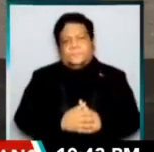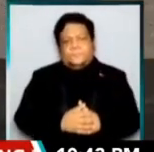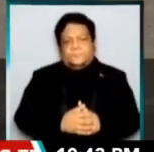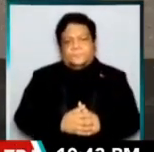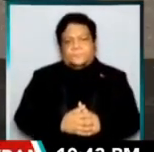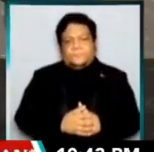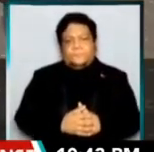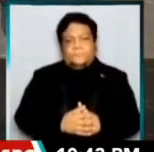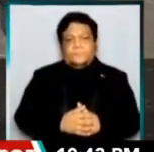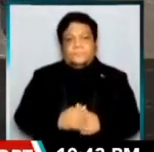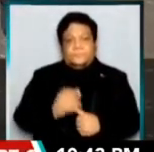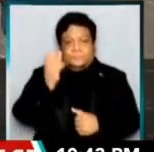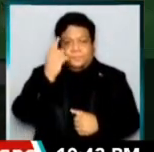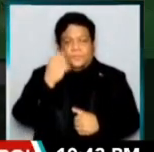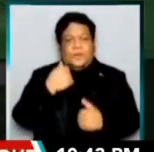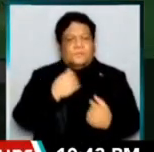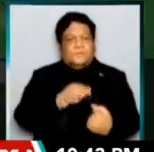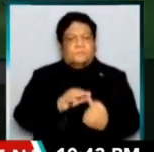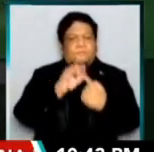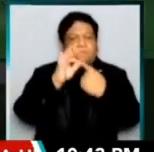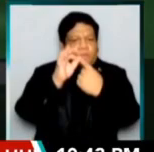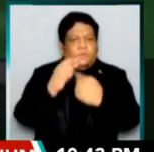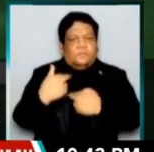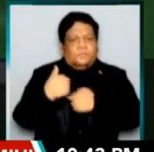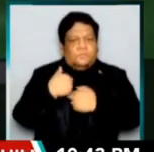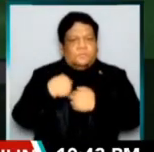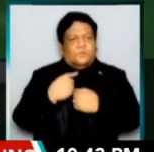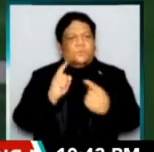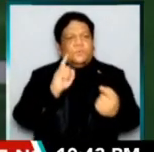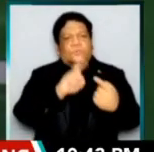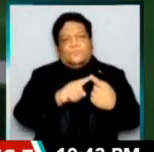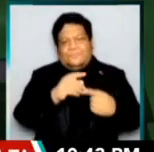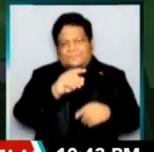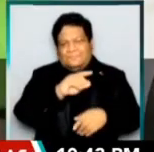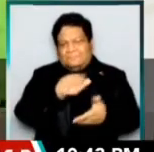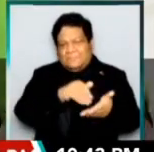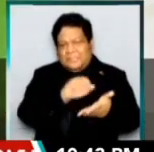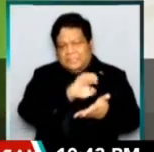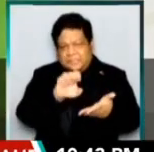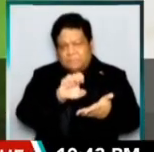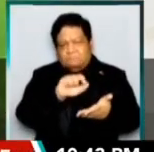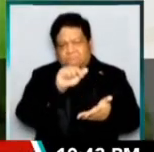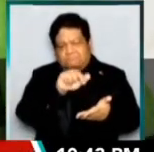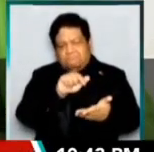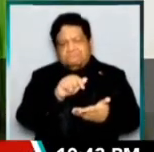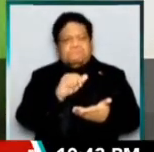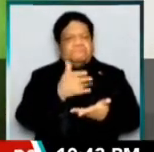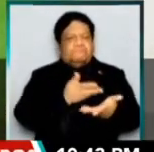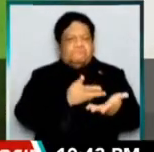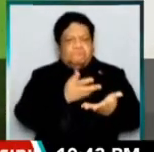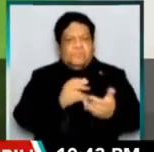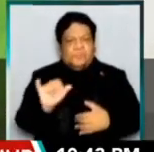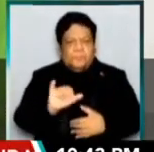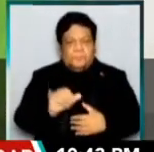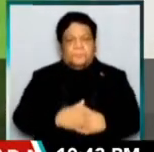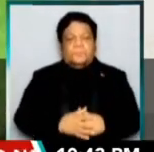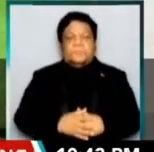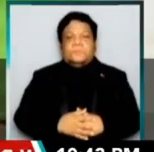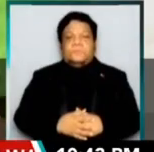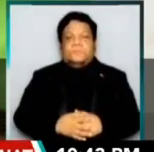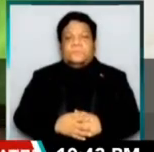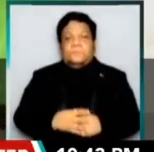Special Presidential Envoy to the Middle East din si Cimatu. Kinumpirma rin ni Nograles ang pagkakatalaga ni dating